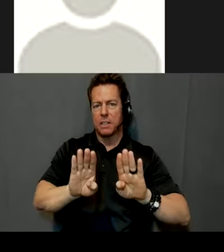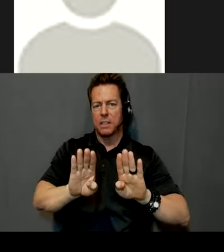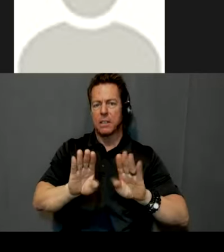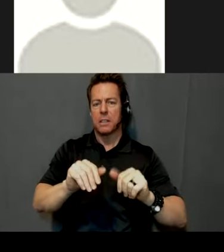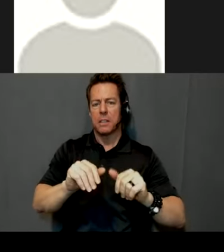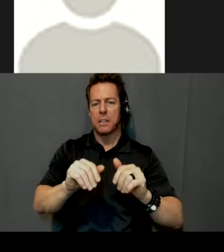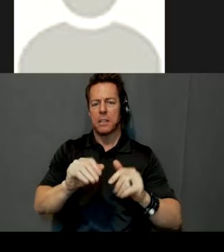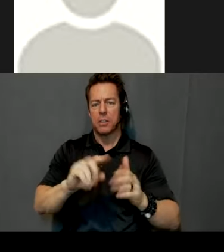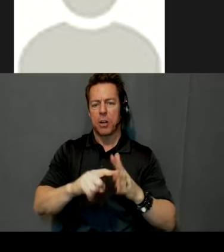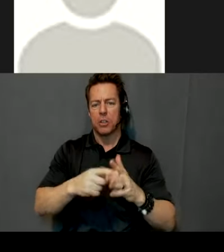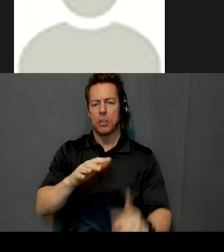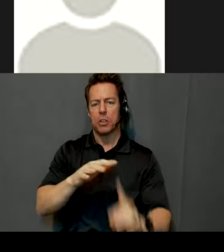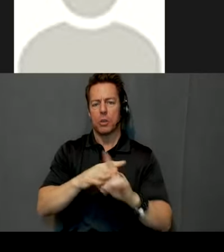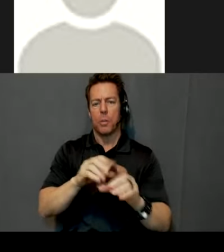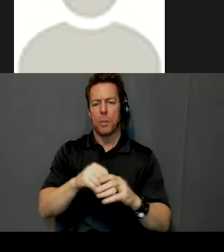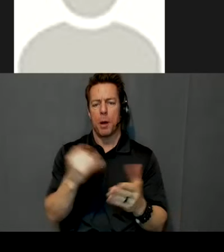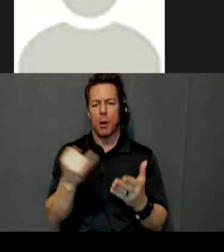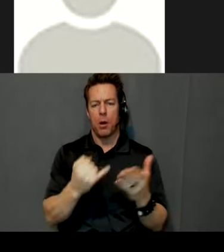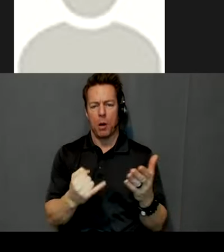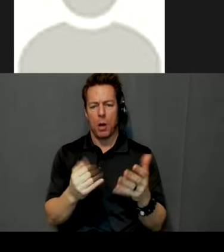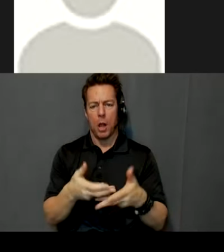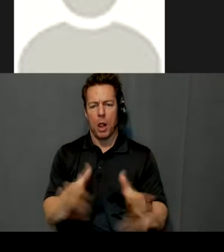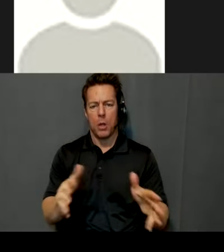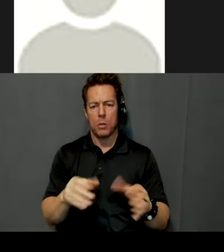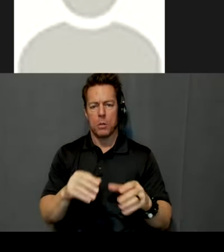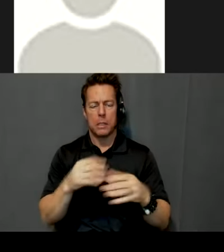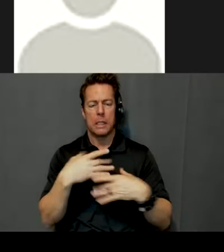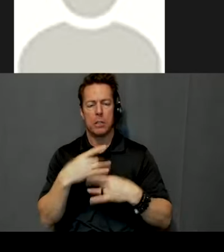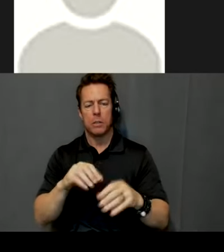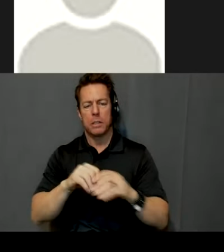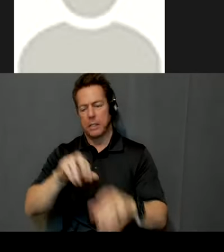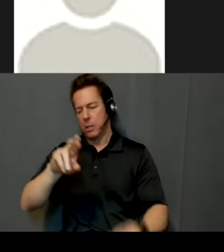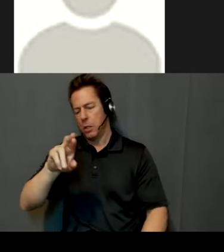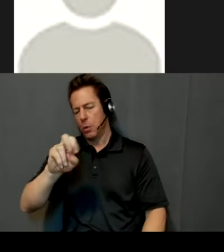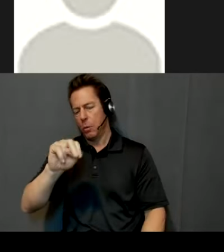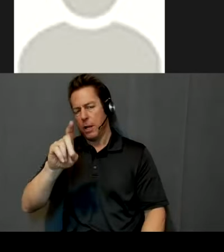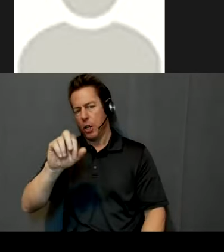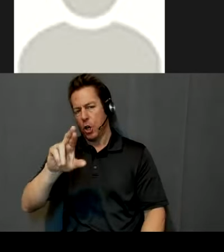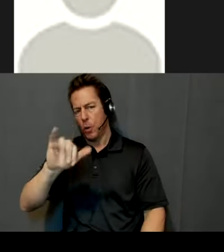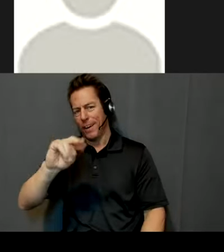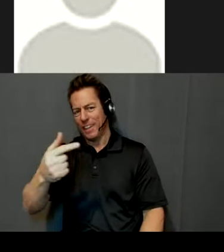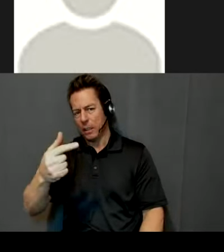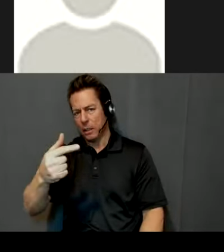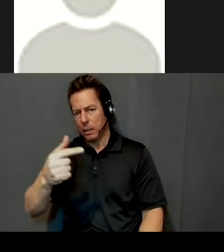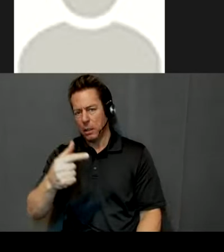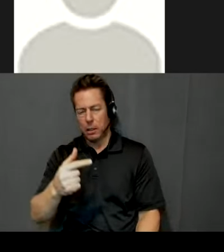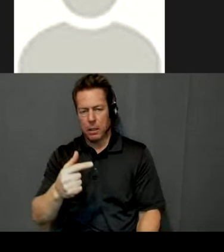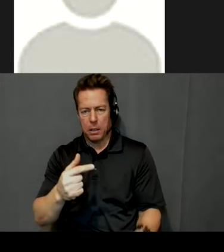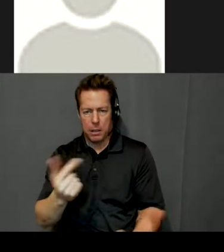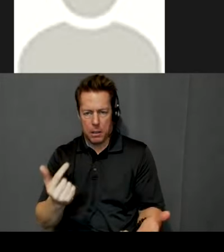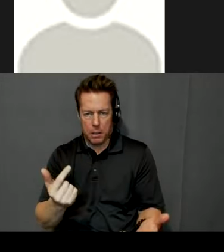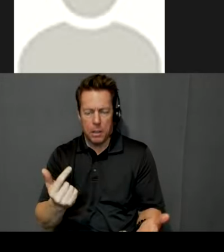in my work. And I start to lose interest in rendering, which I don't think you ever really see I'm interested in,